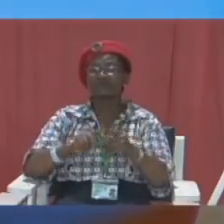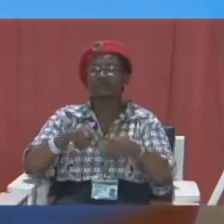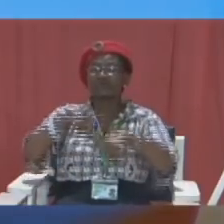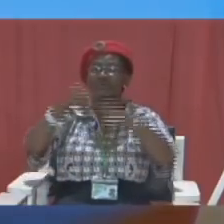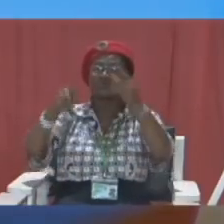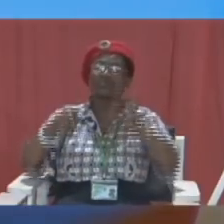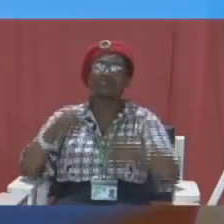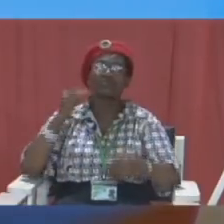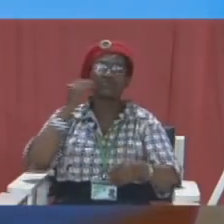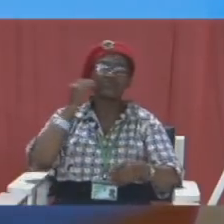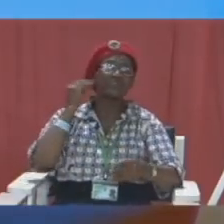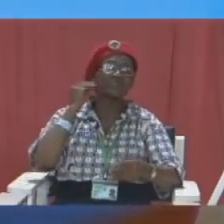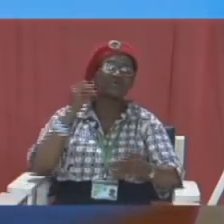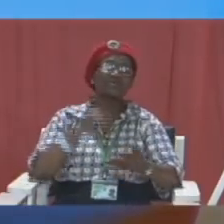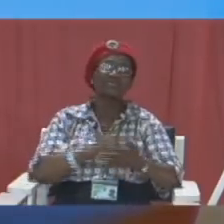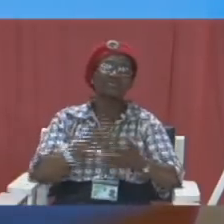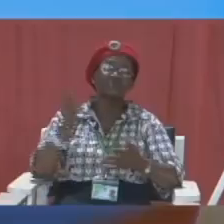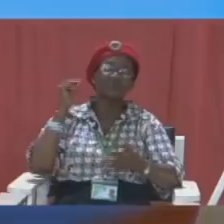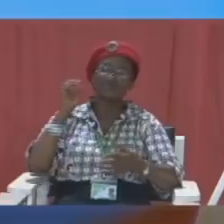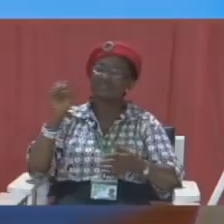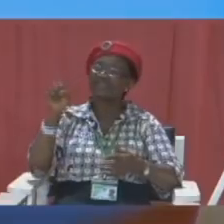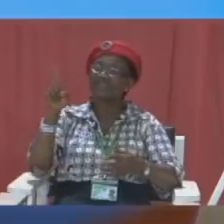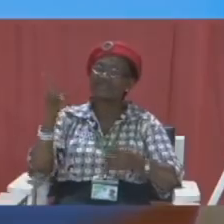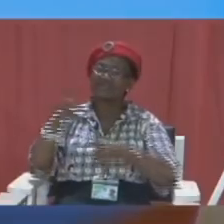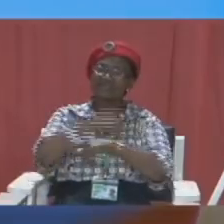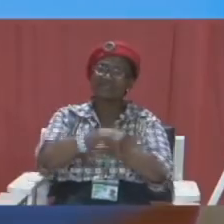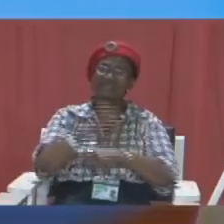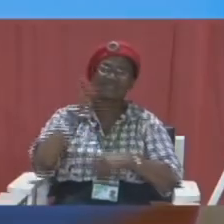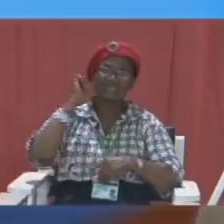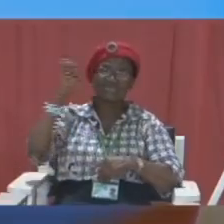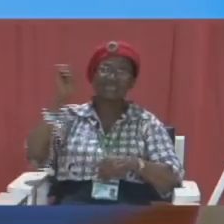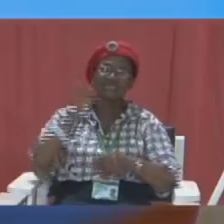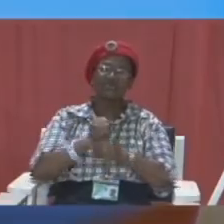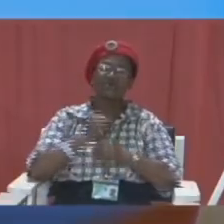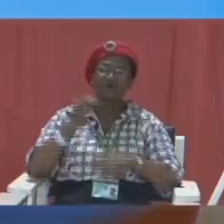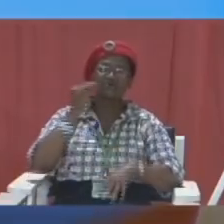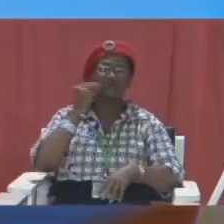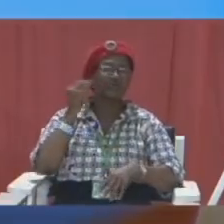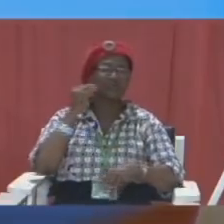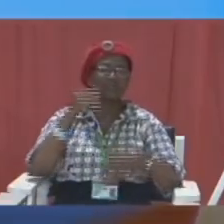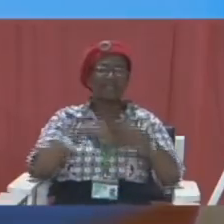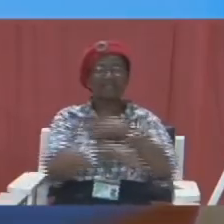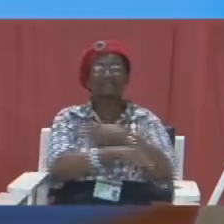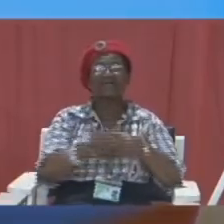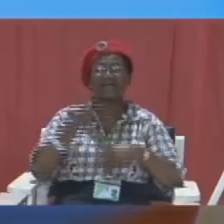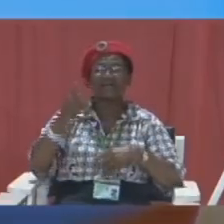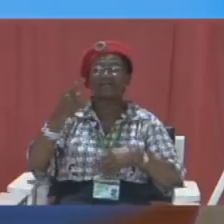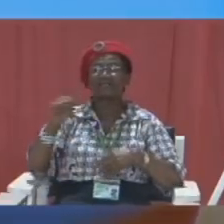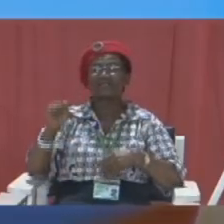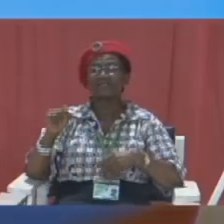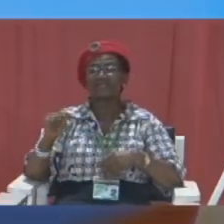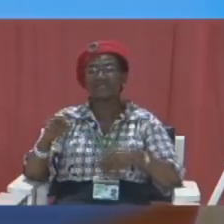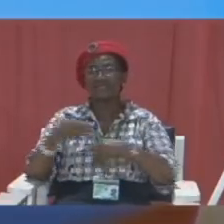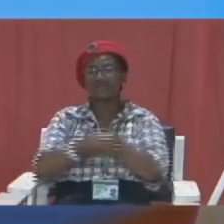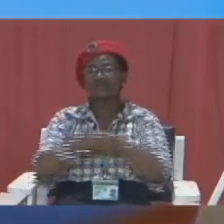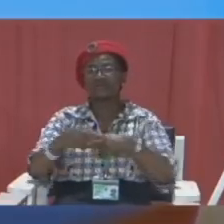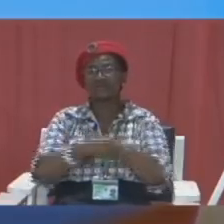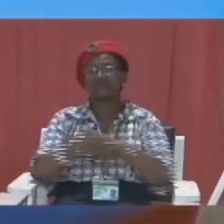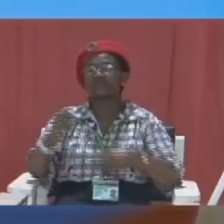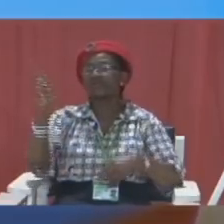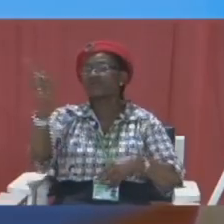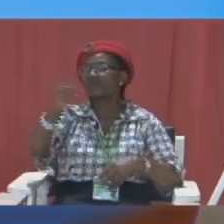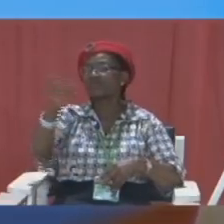gbako. Got home, entered the room where the woman lay.